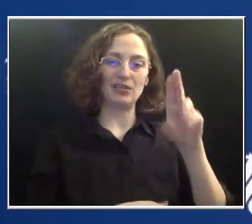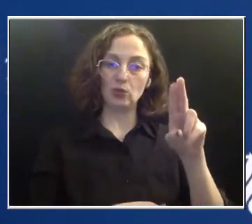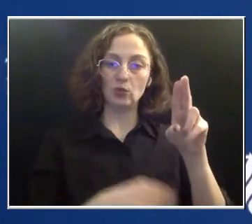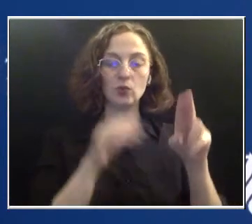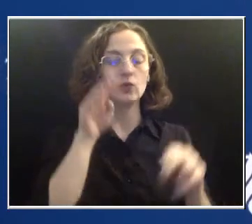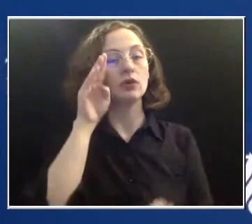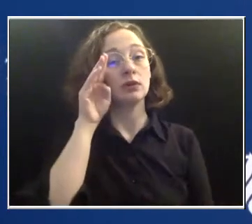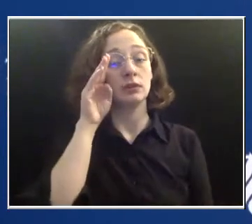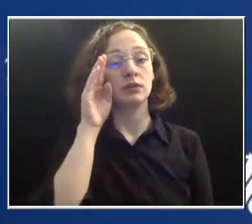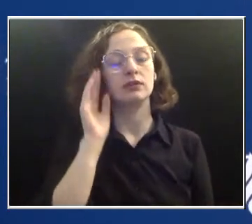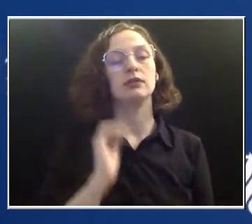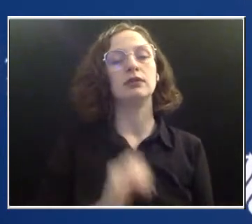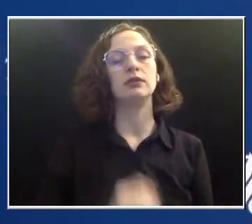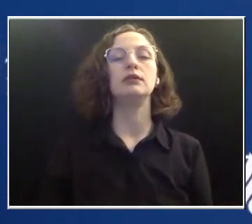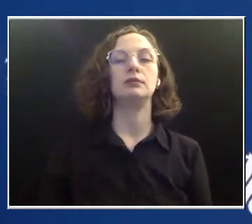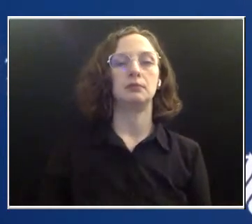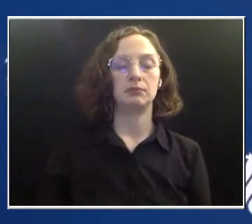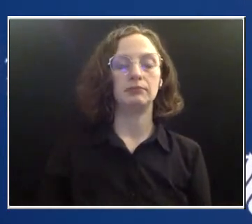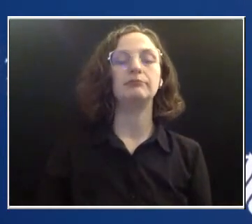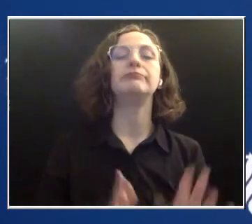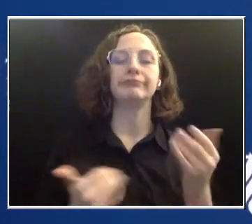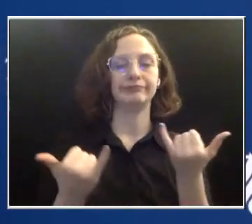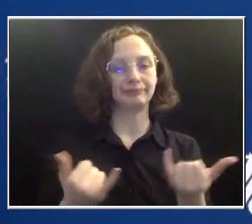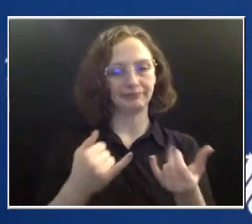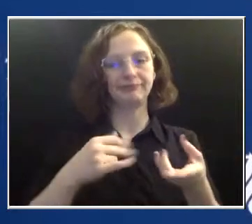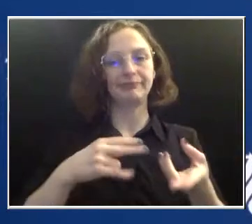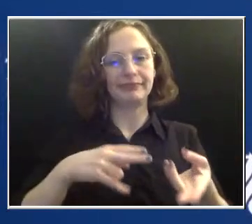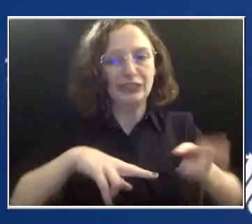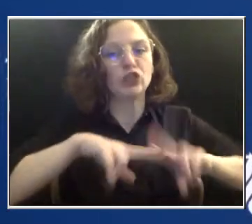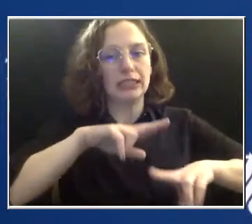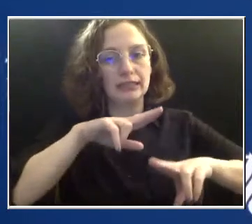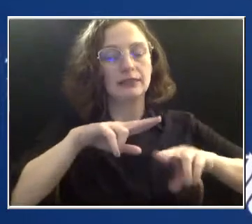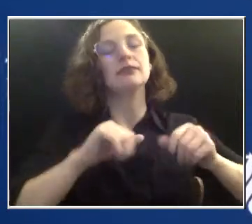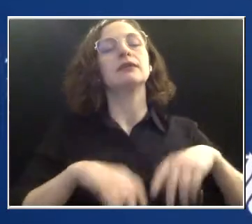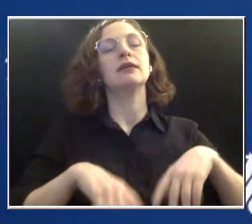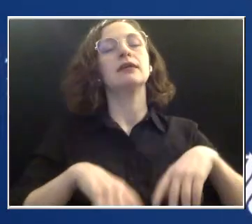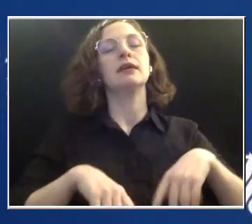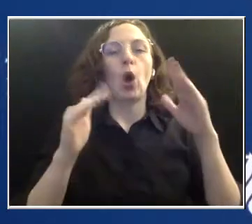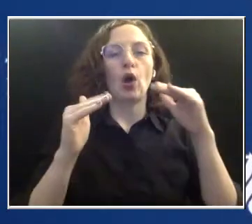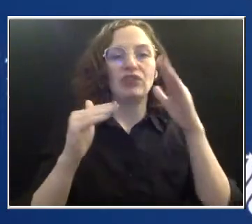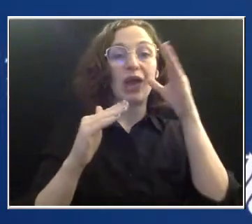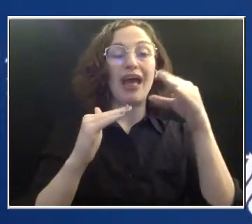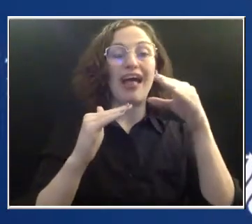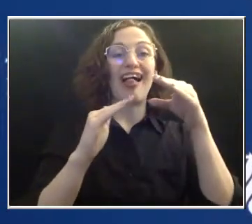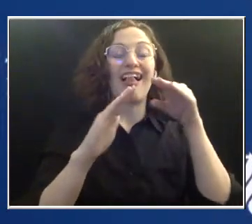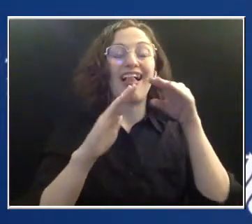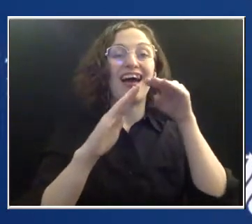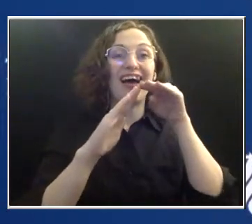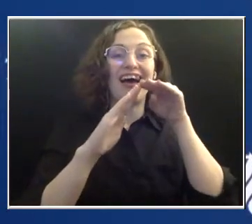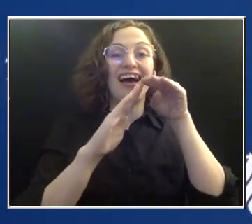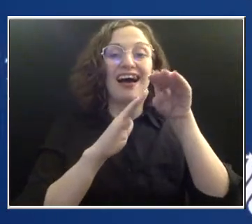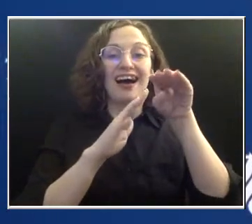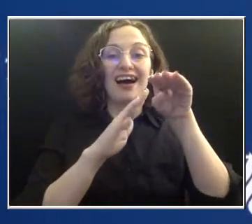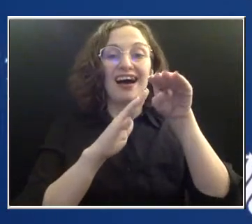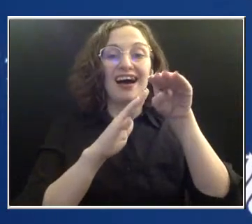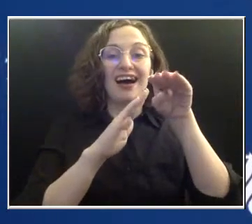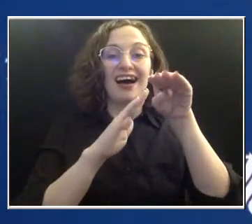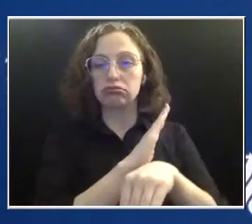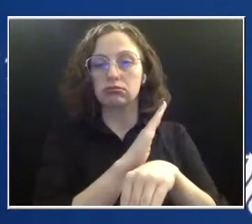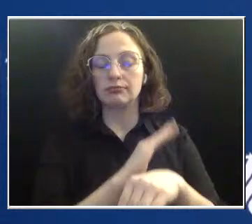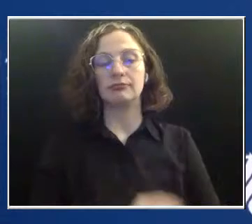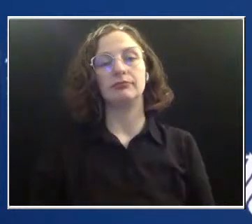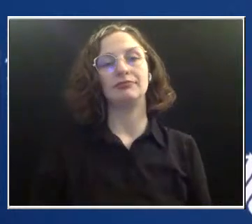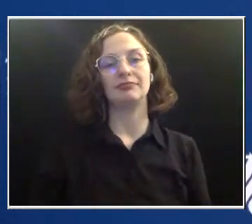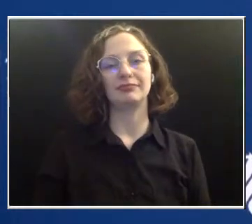an increase right now. Hopefully it will peak and plateau, and maybe we can show some numbers later on in the week, but just looking